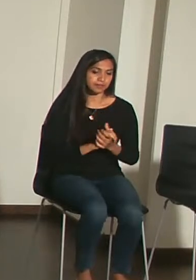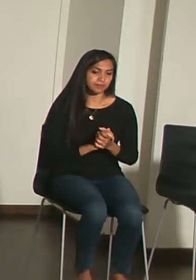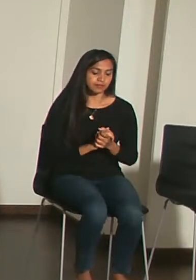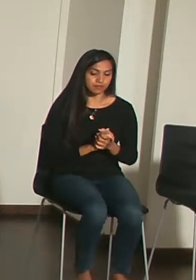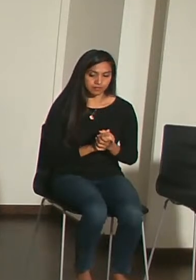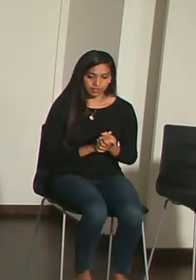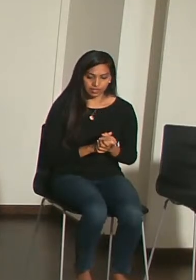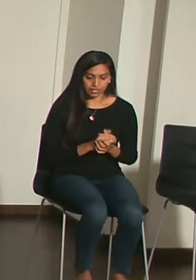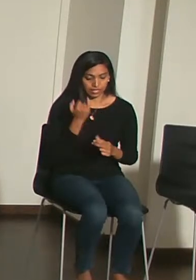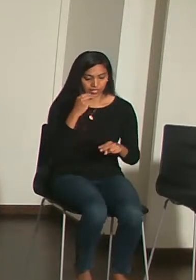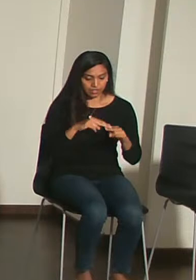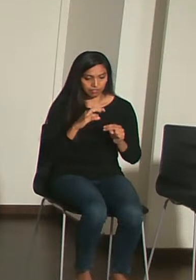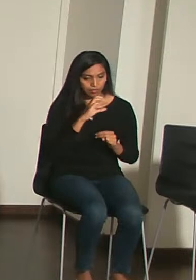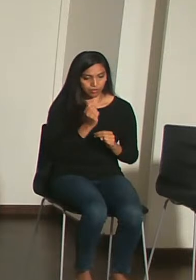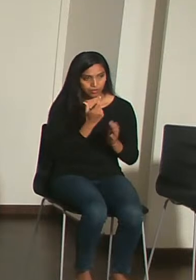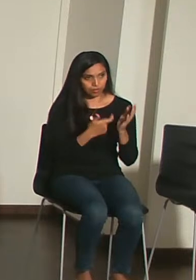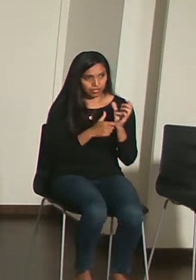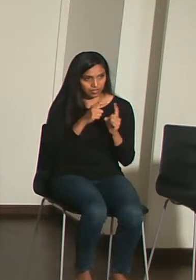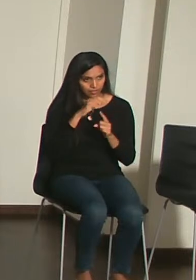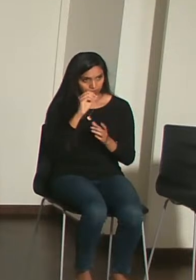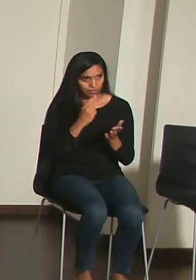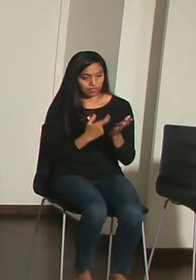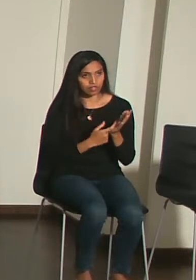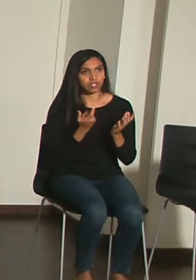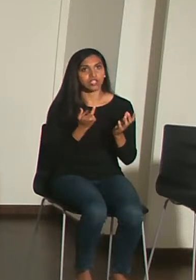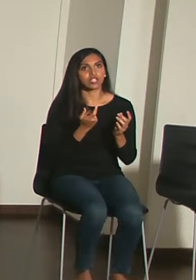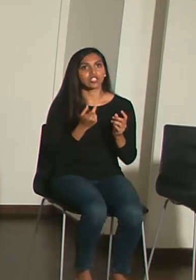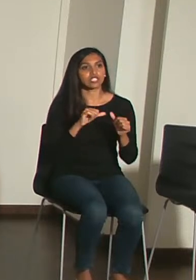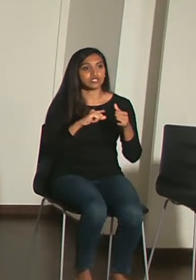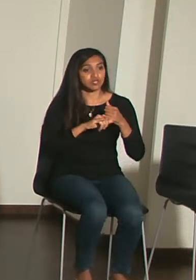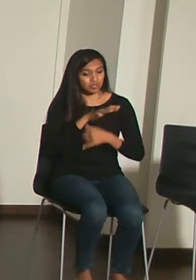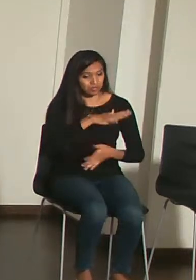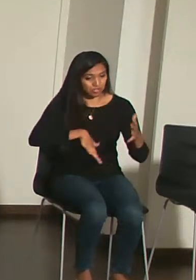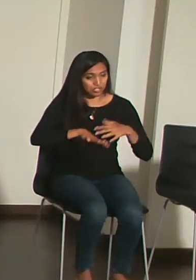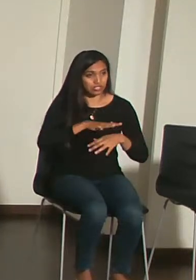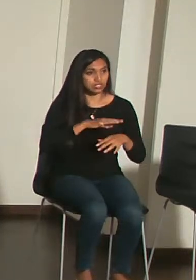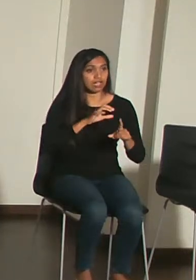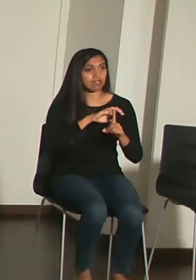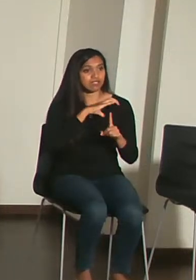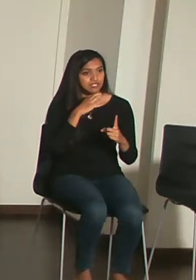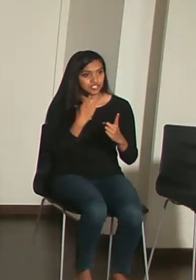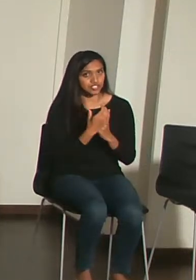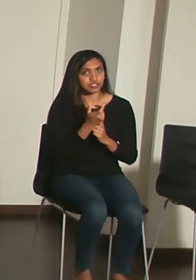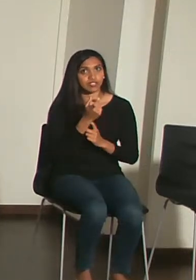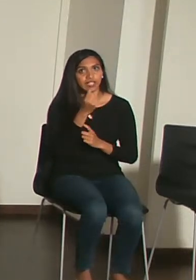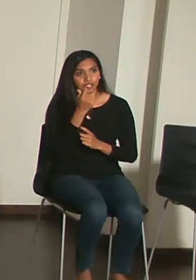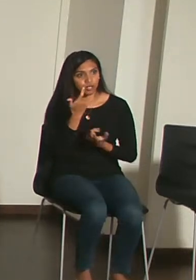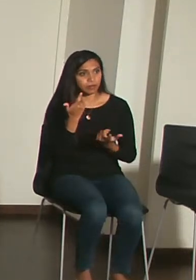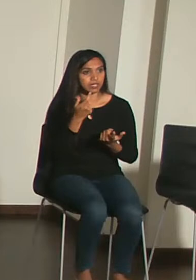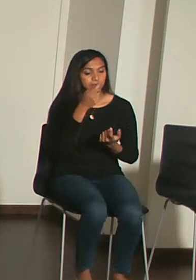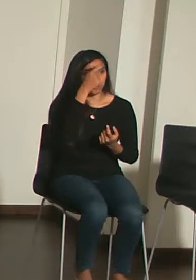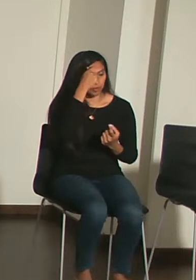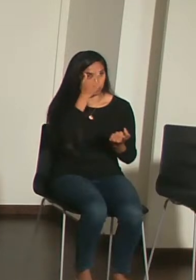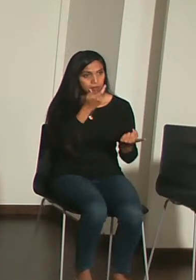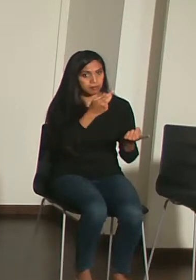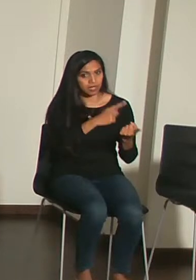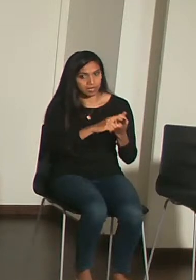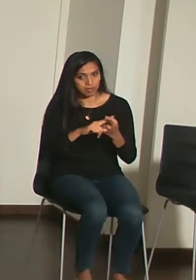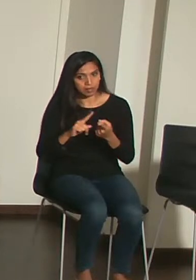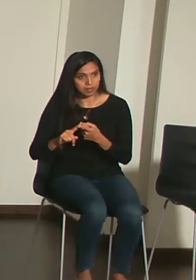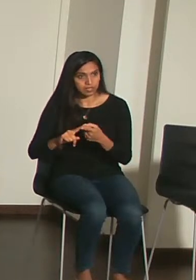we actively think about the social, cultural, political, economic issues that are in the